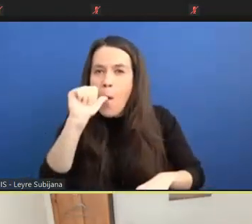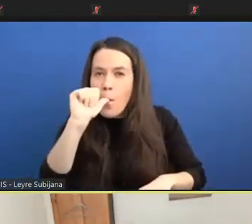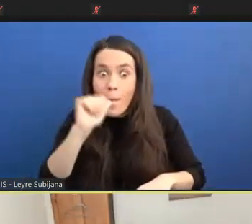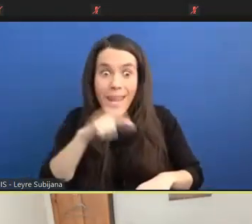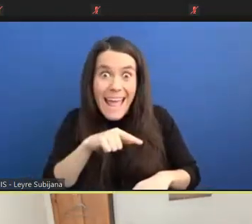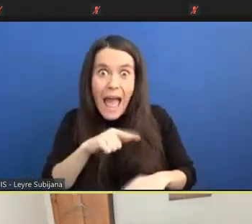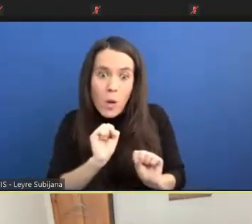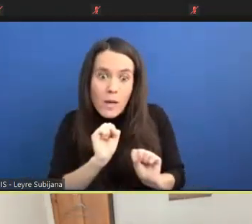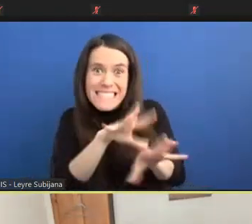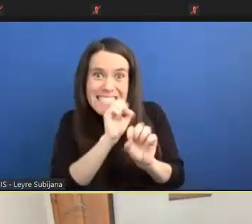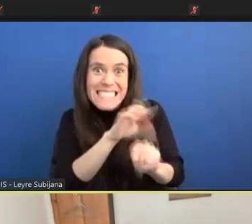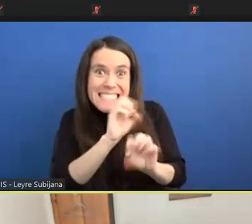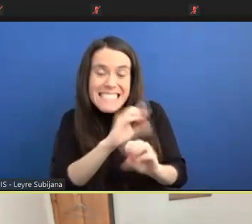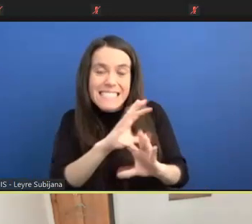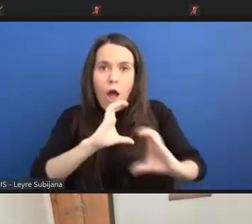taking the pressure off